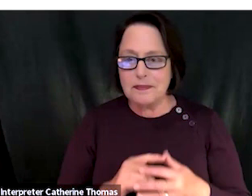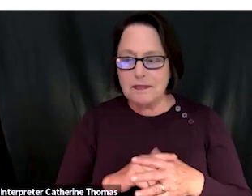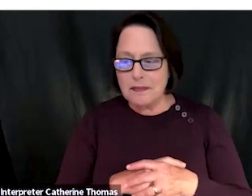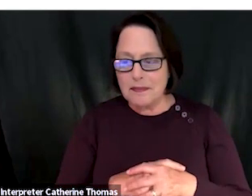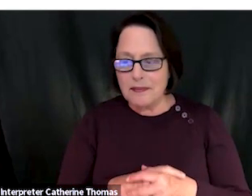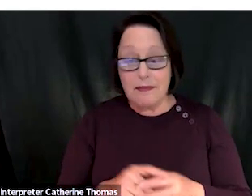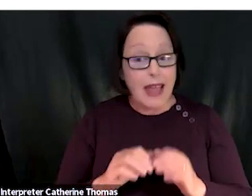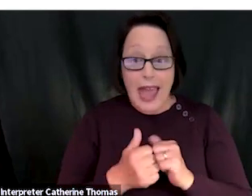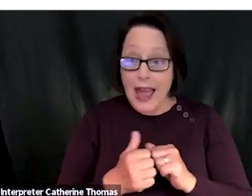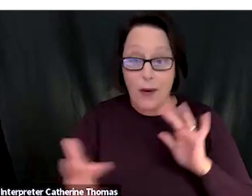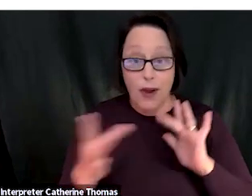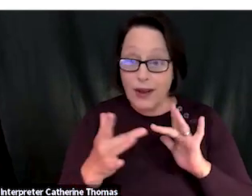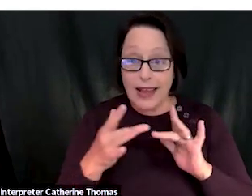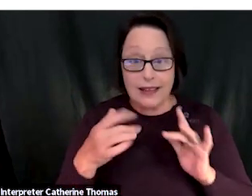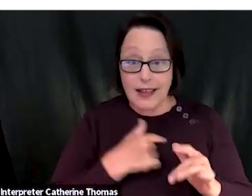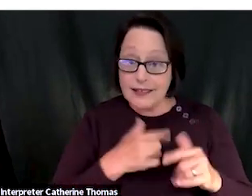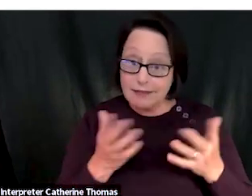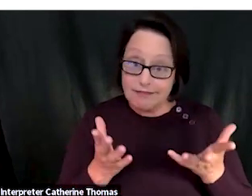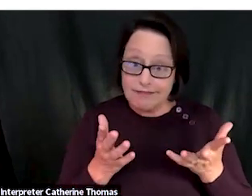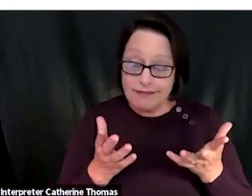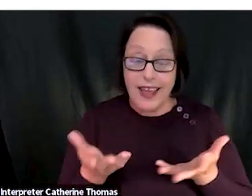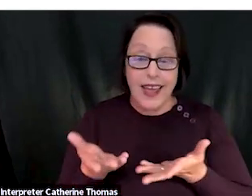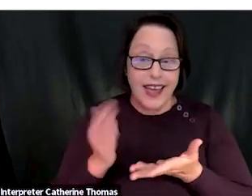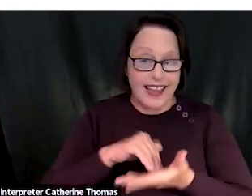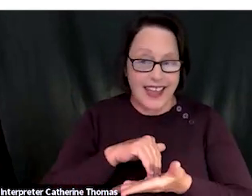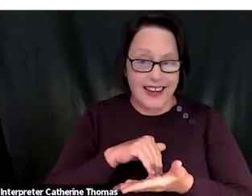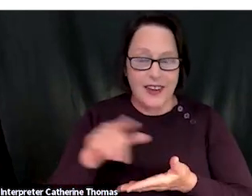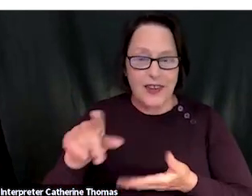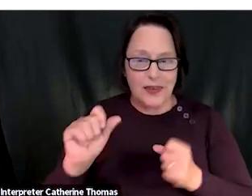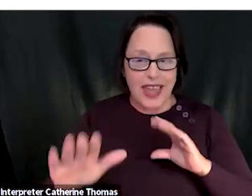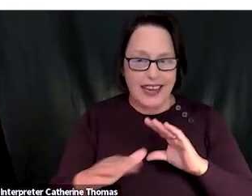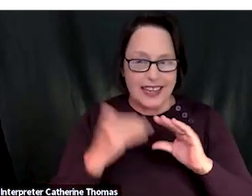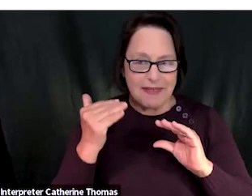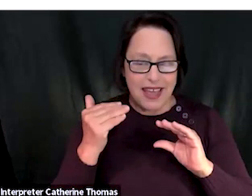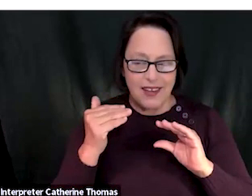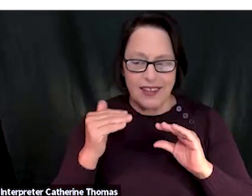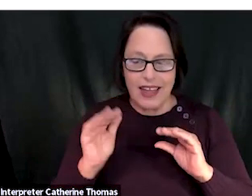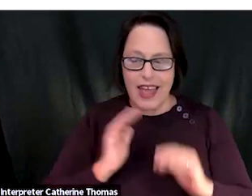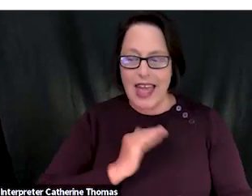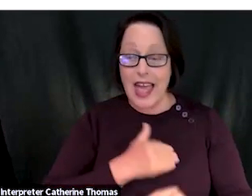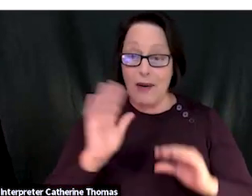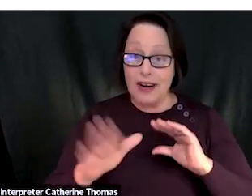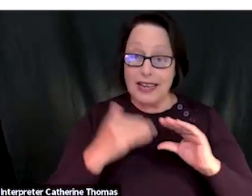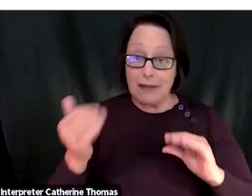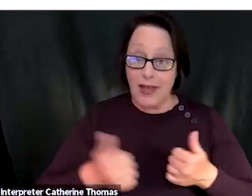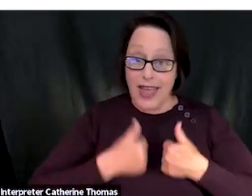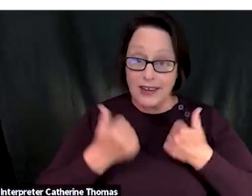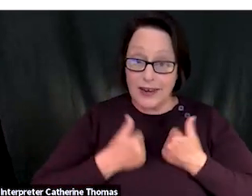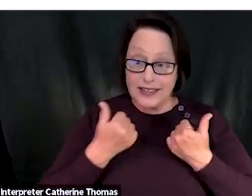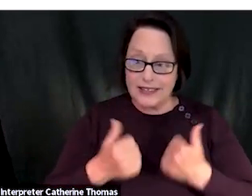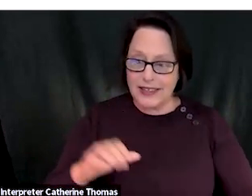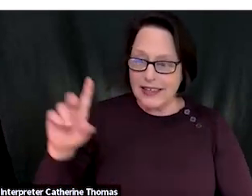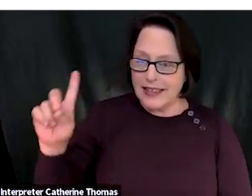How to contact us? Again, you can email us at our email address,